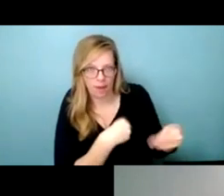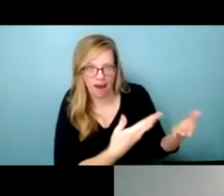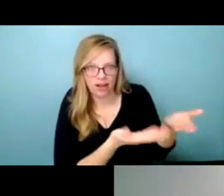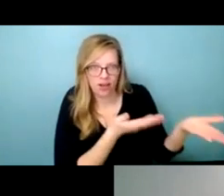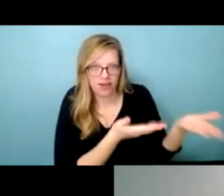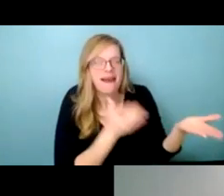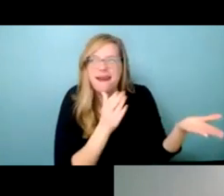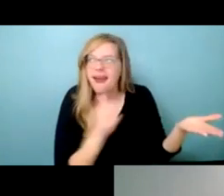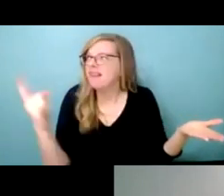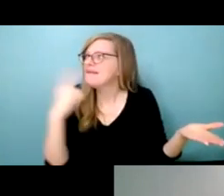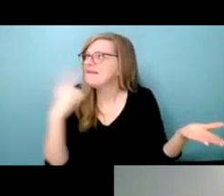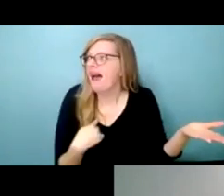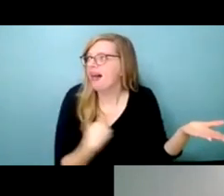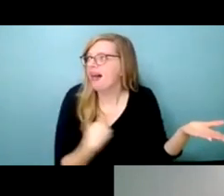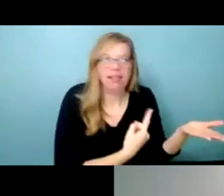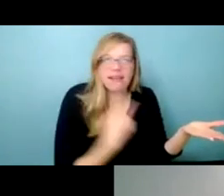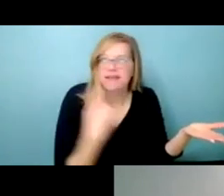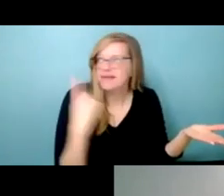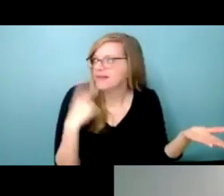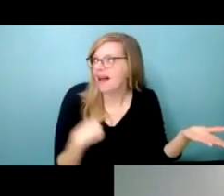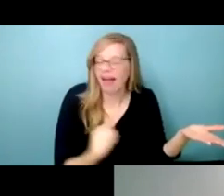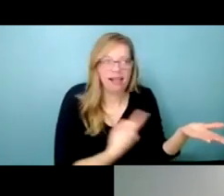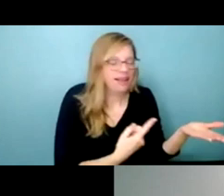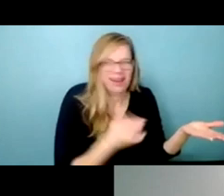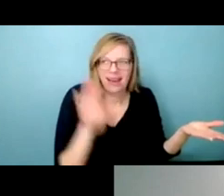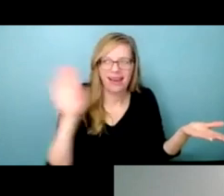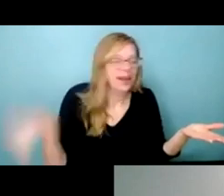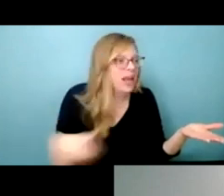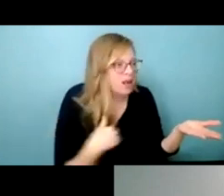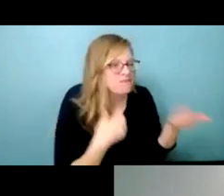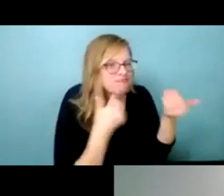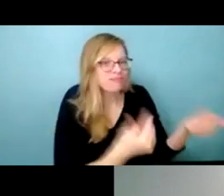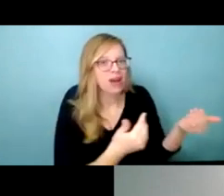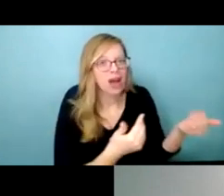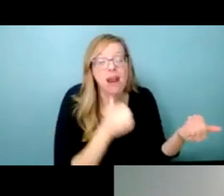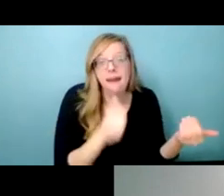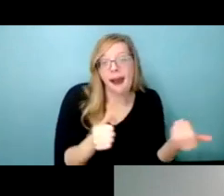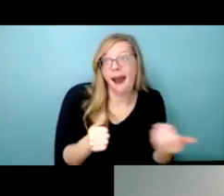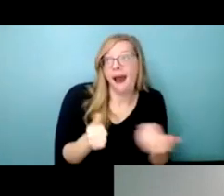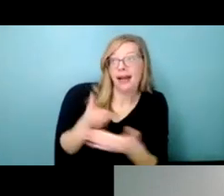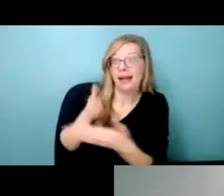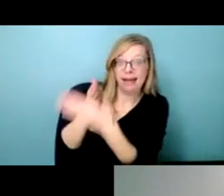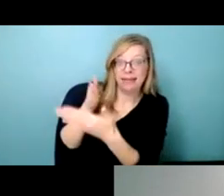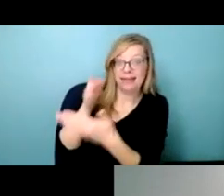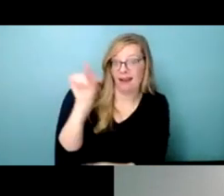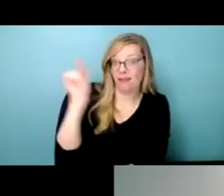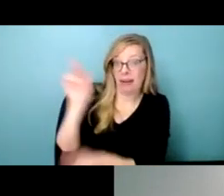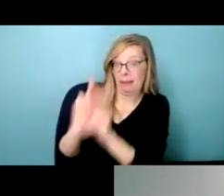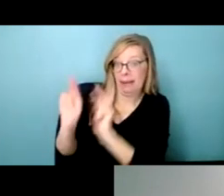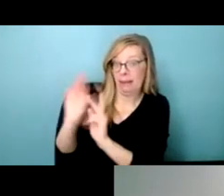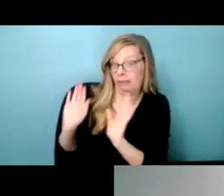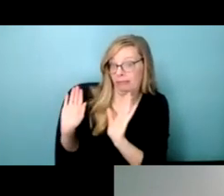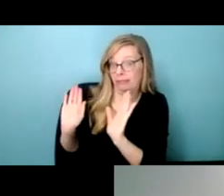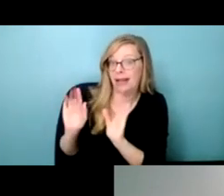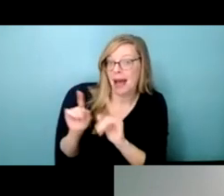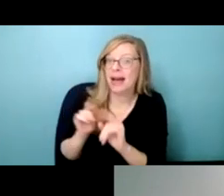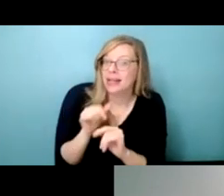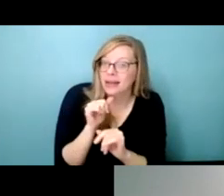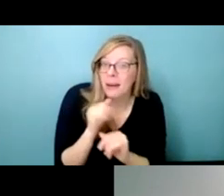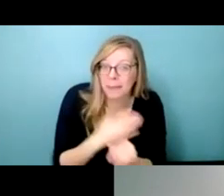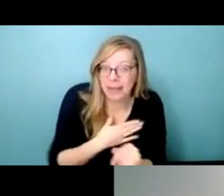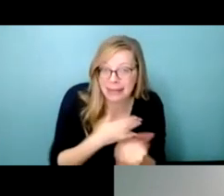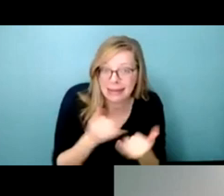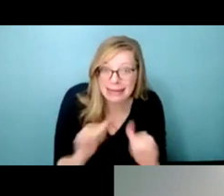government how we were going to serve clients that they have no clue about. And no offense to any government officials on here, please still fund me if I send my application